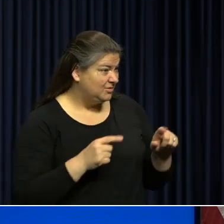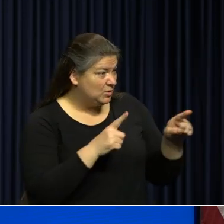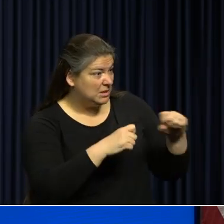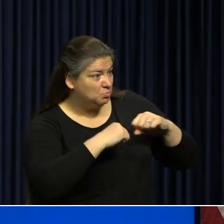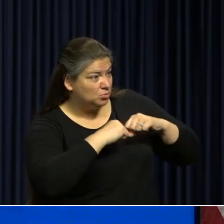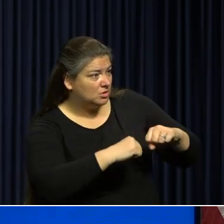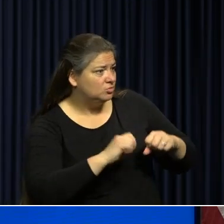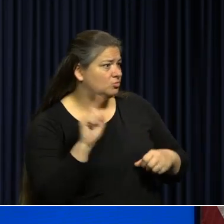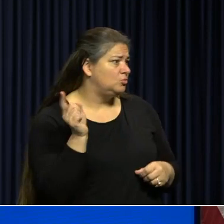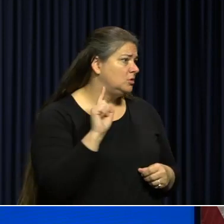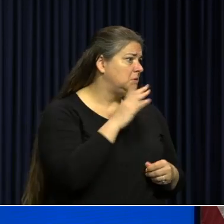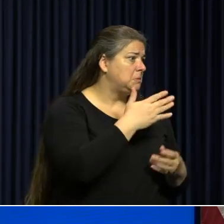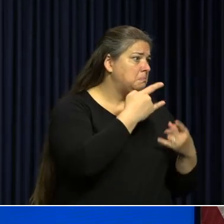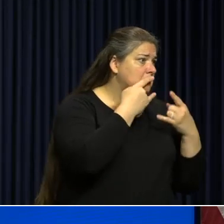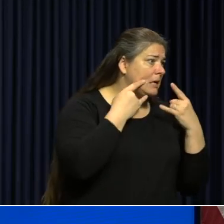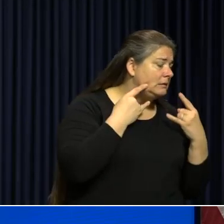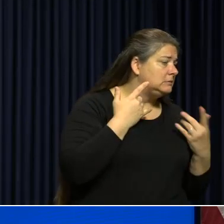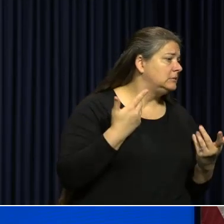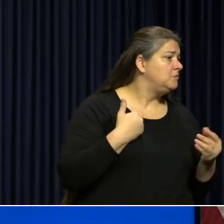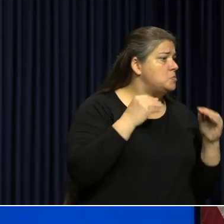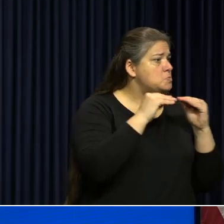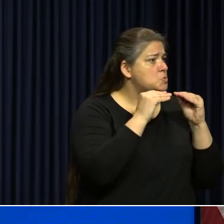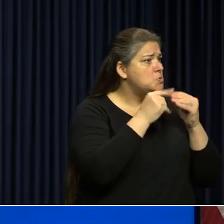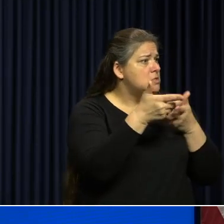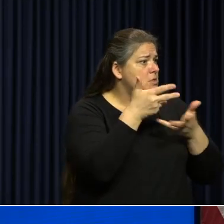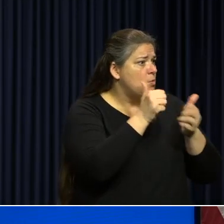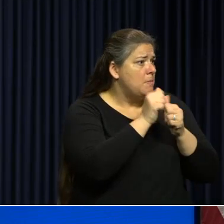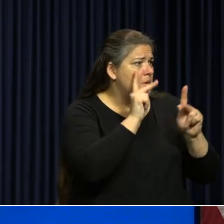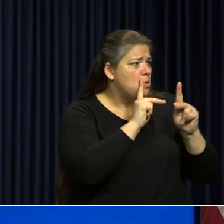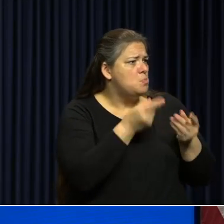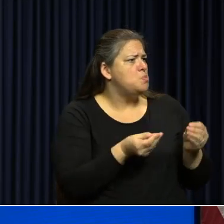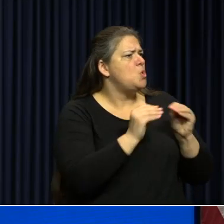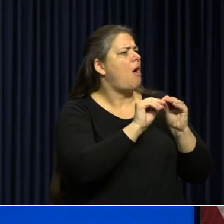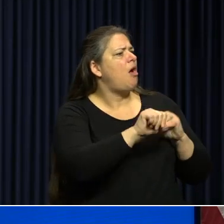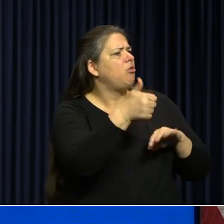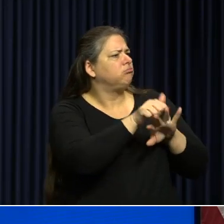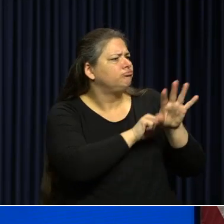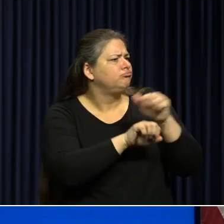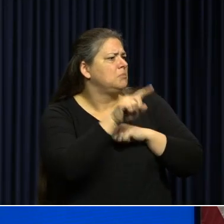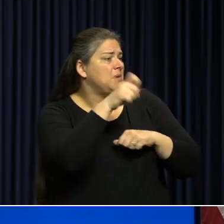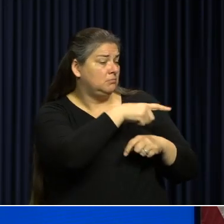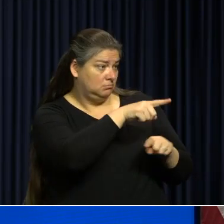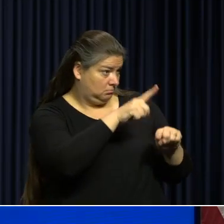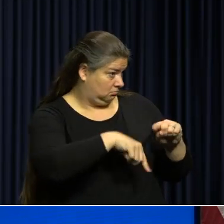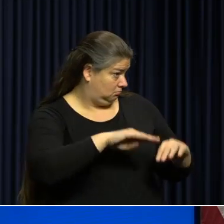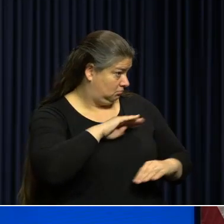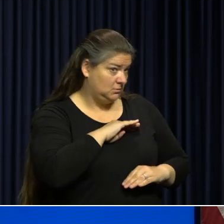protection, whether it's masks or if you have more interaction with the public, maybe more, and you can't meet those